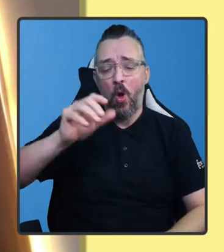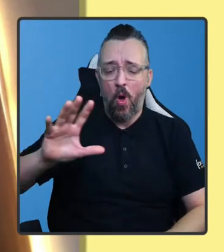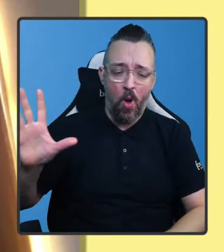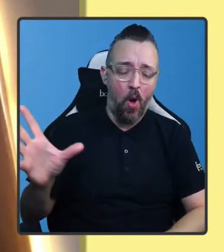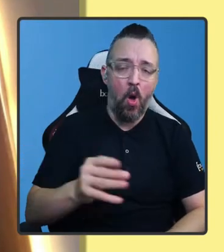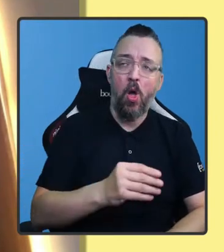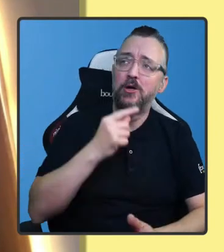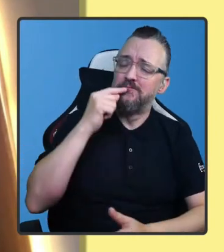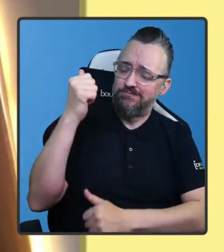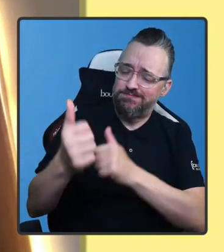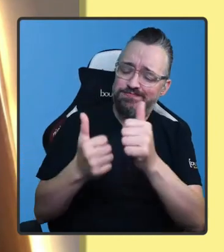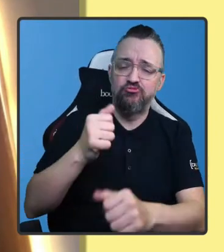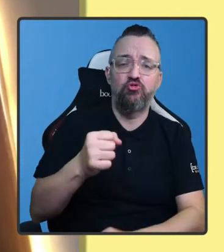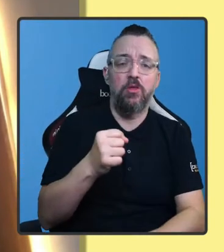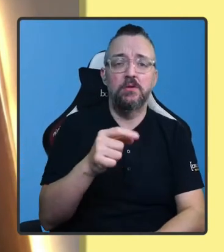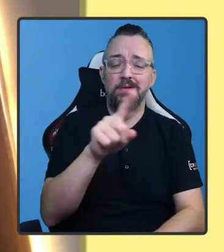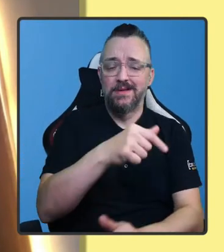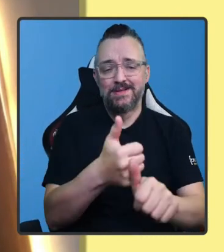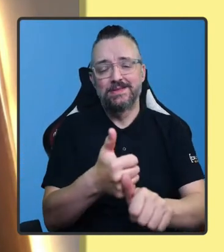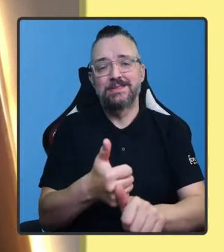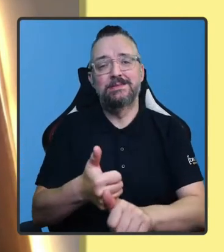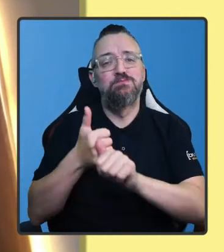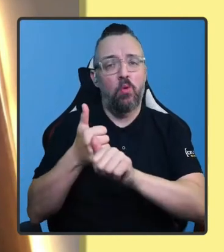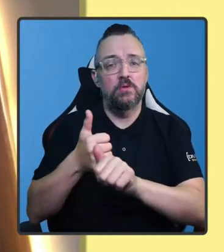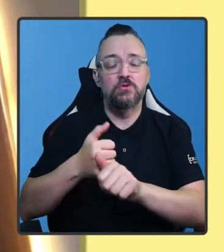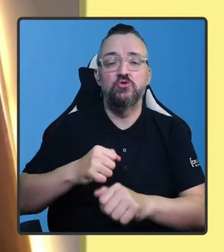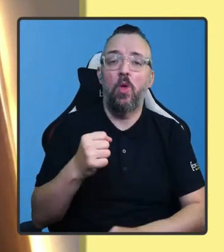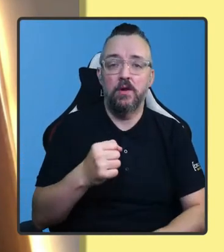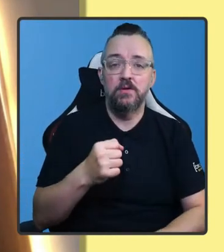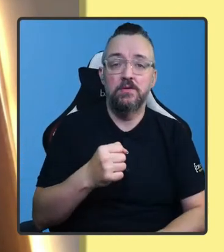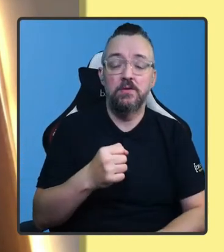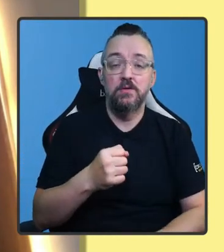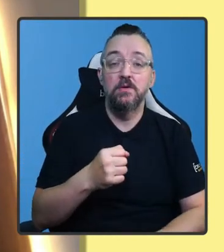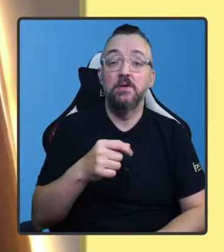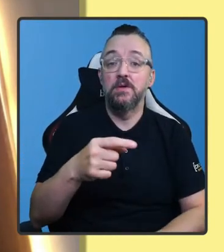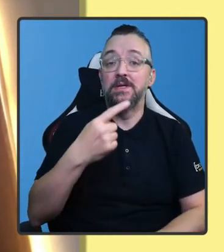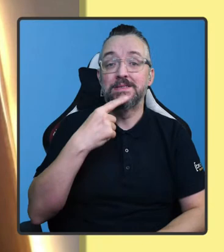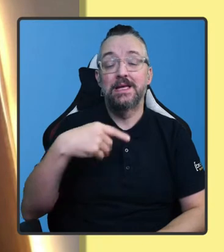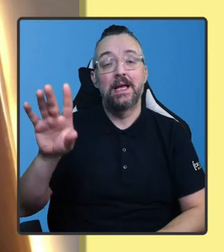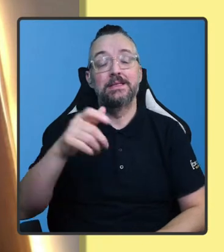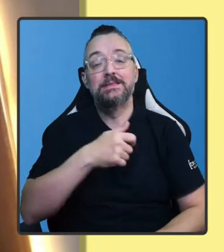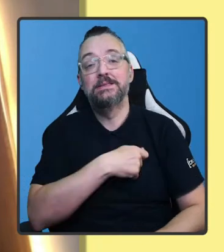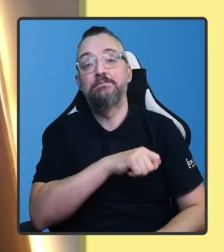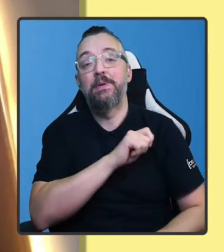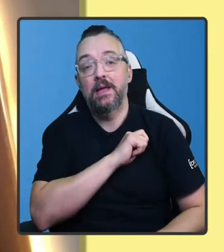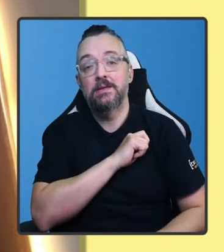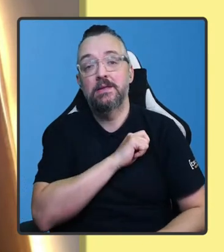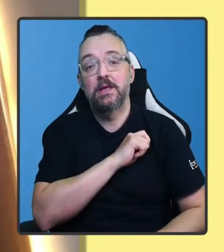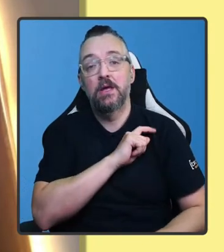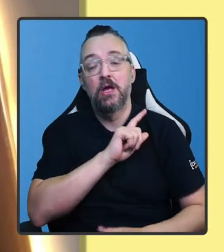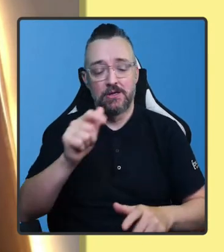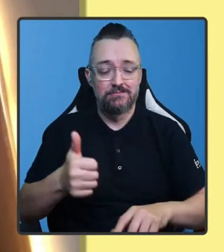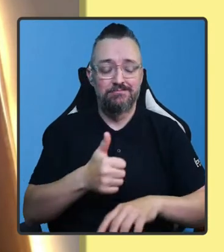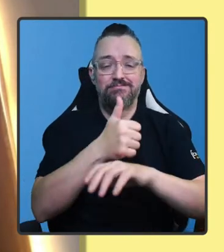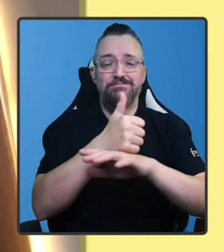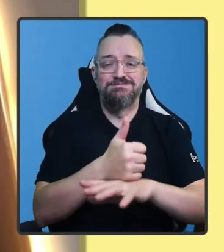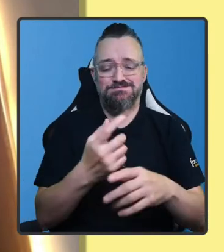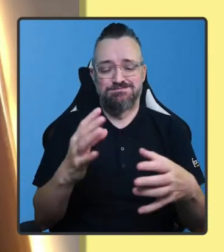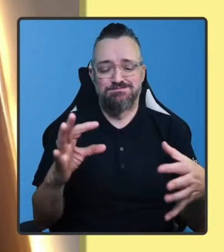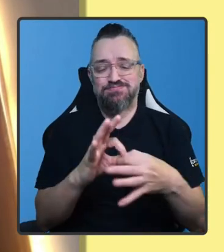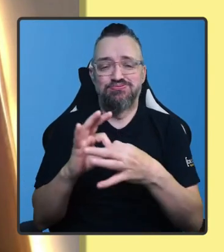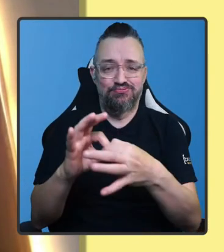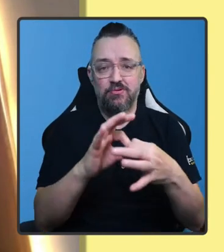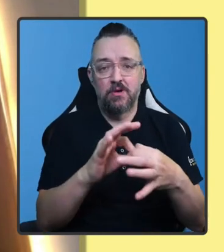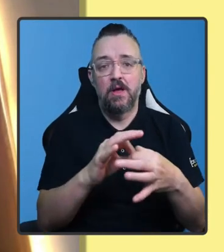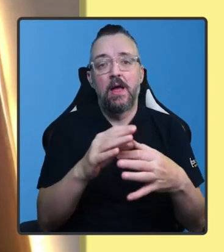well. They stand with us in solidarity. And as they say in Catalonia, solidarity is the tenderness of